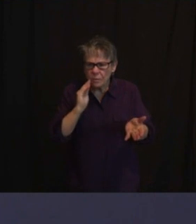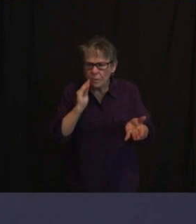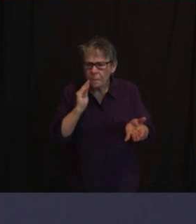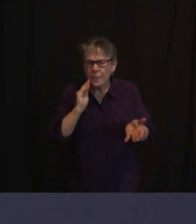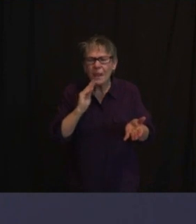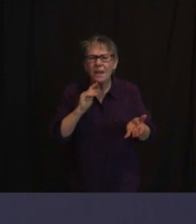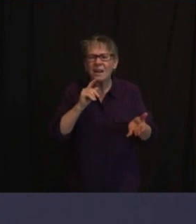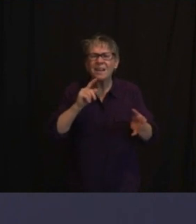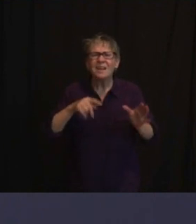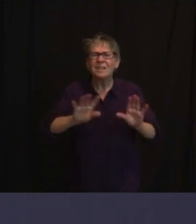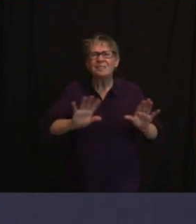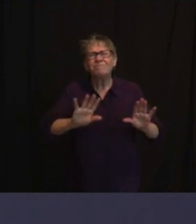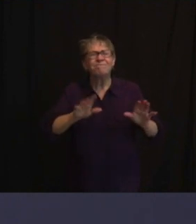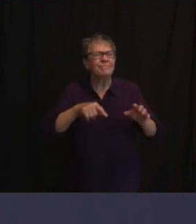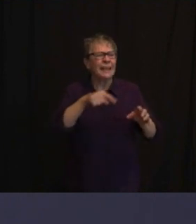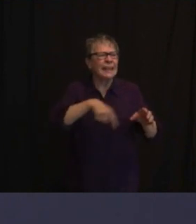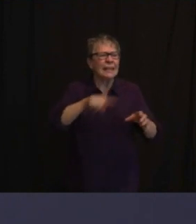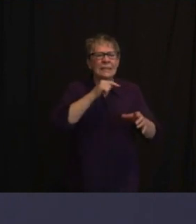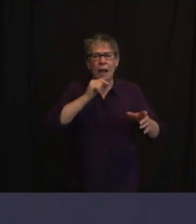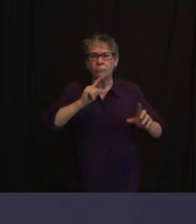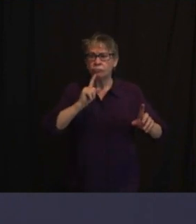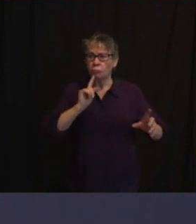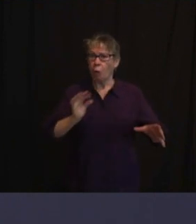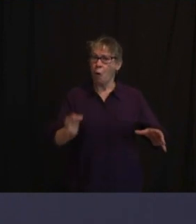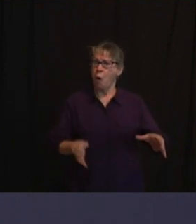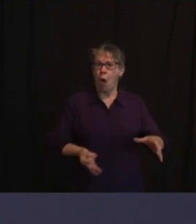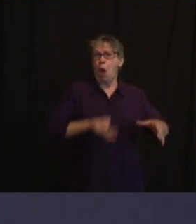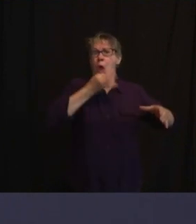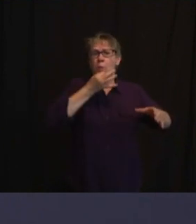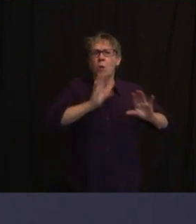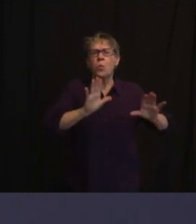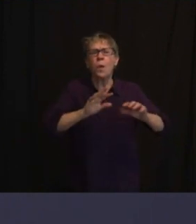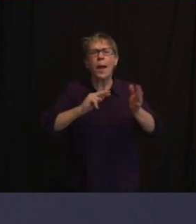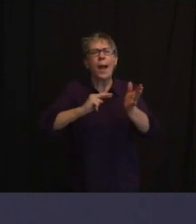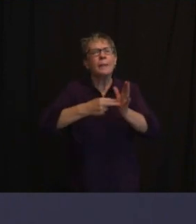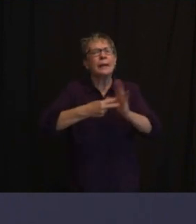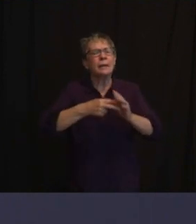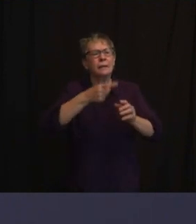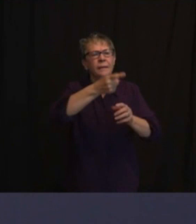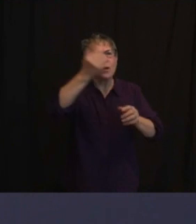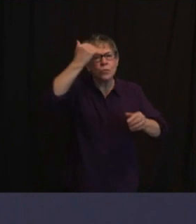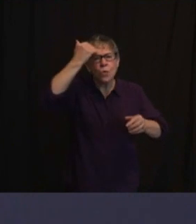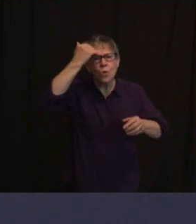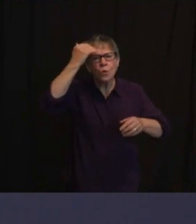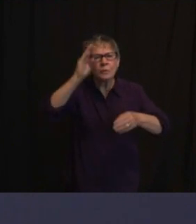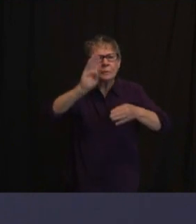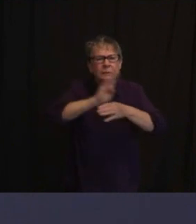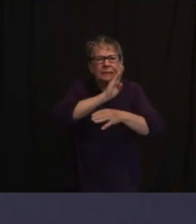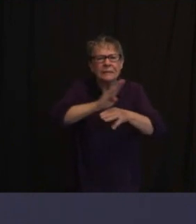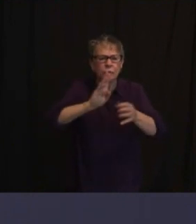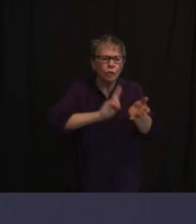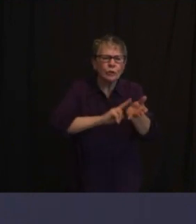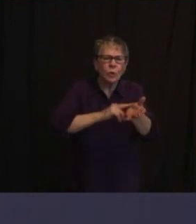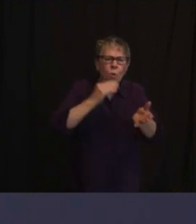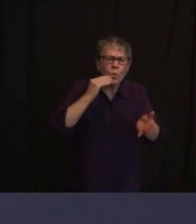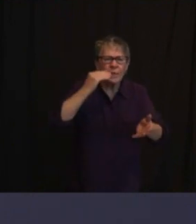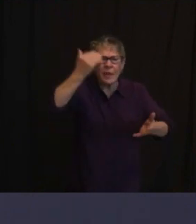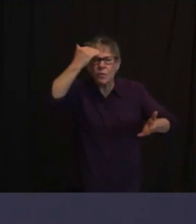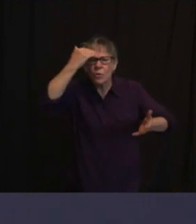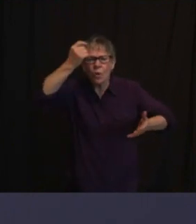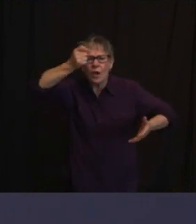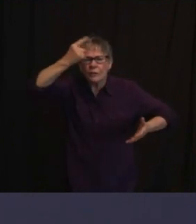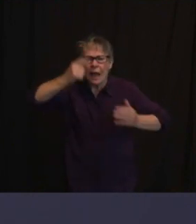ourselves, to actually do the three things that we talked about: the near term and the long term steps. And Judy can